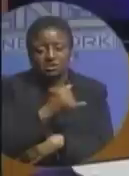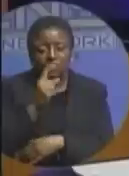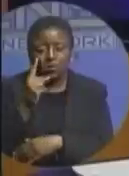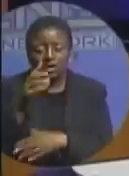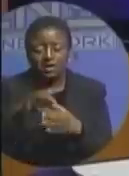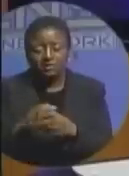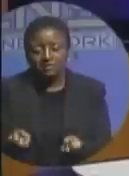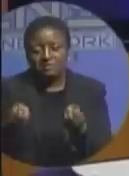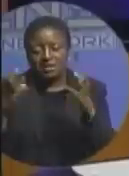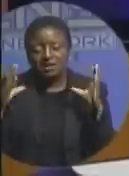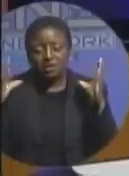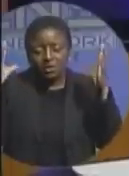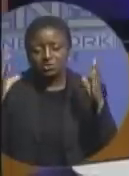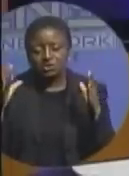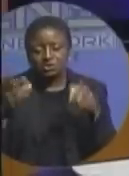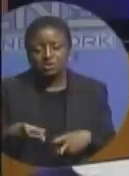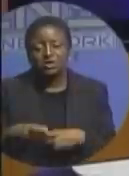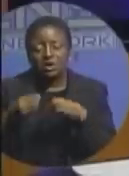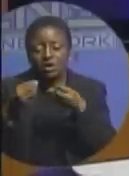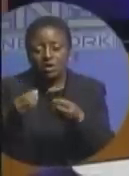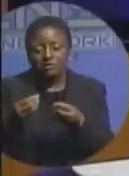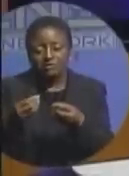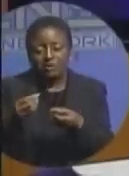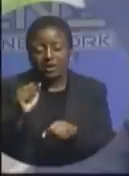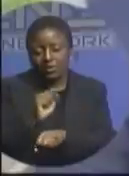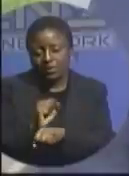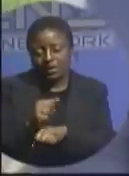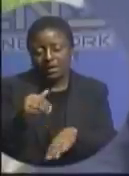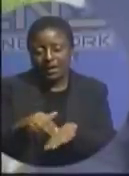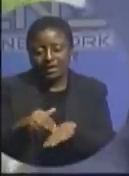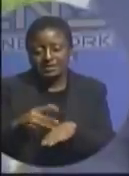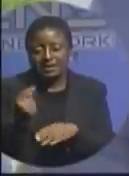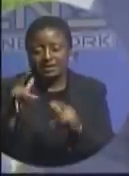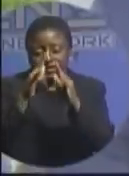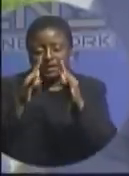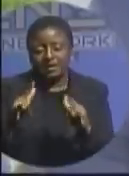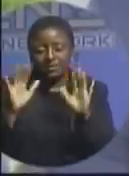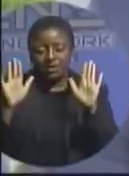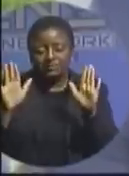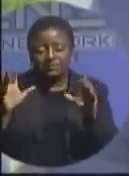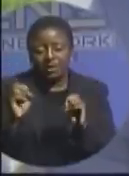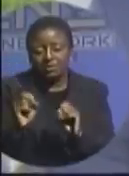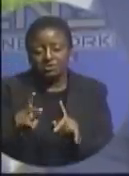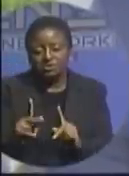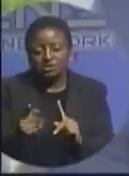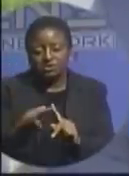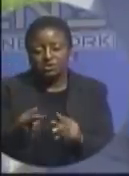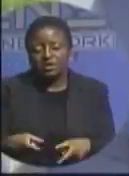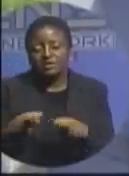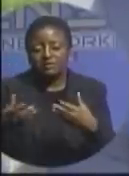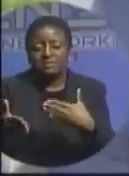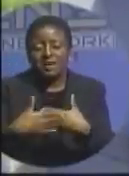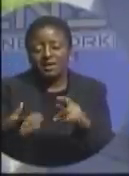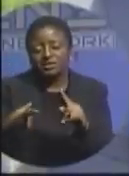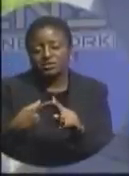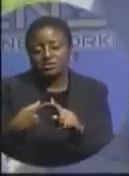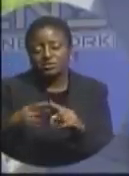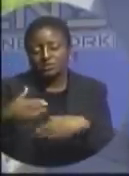their services to the camp. It's a wonderful opportunity to get to give back to the community in any way that I